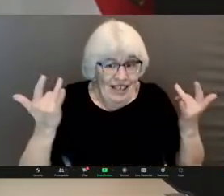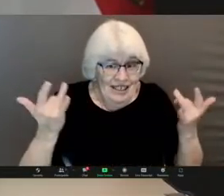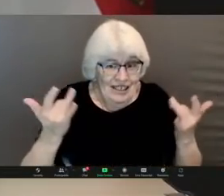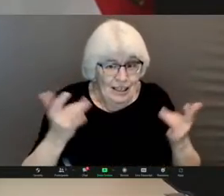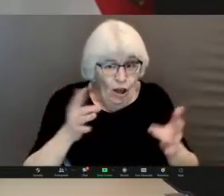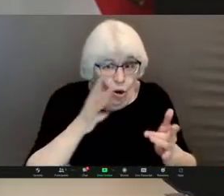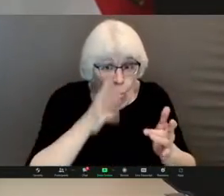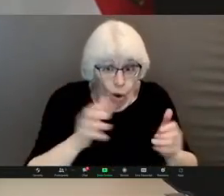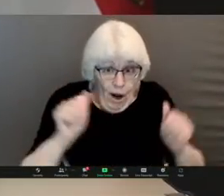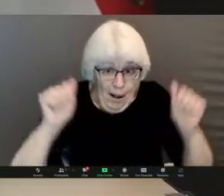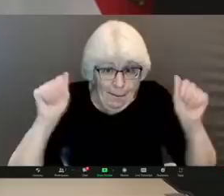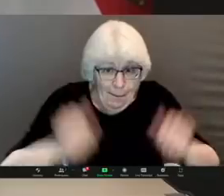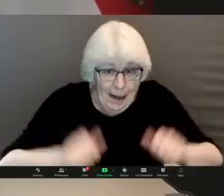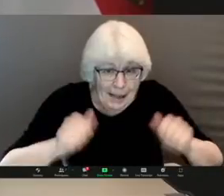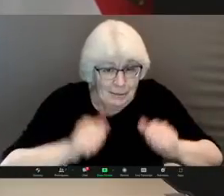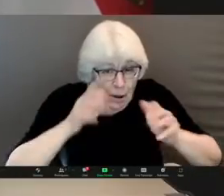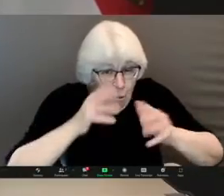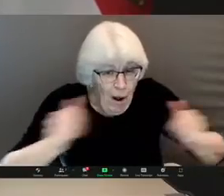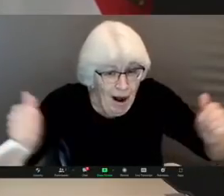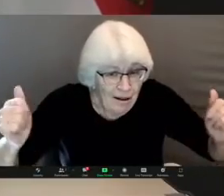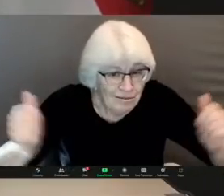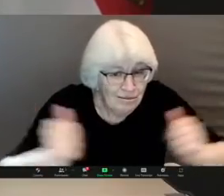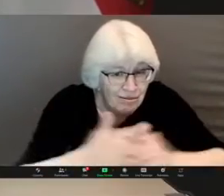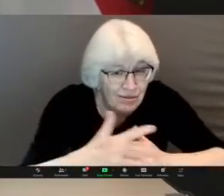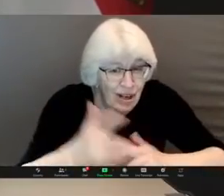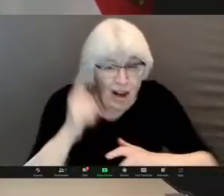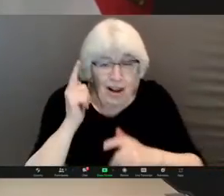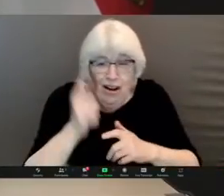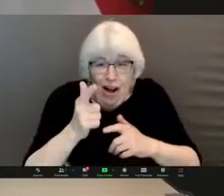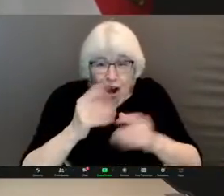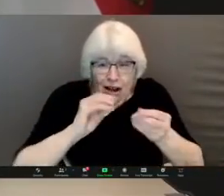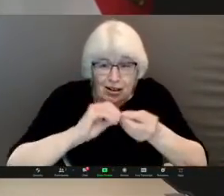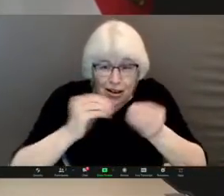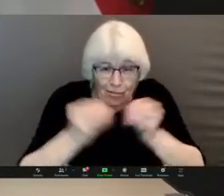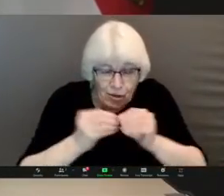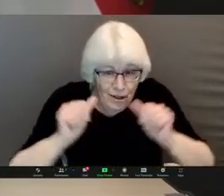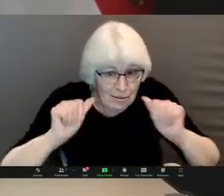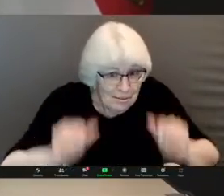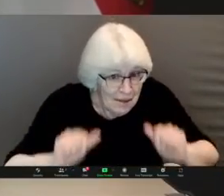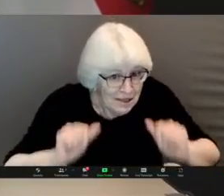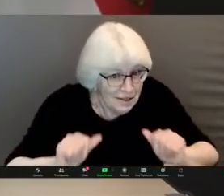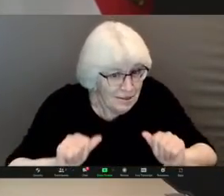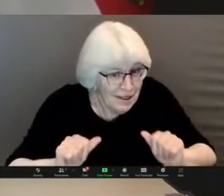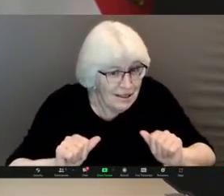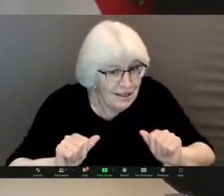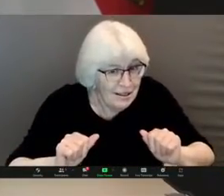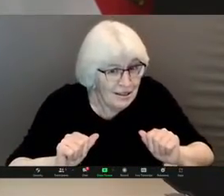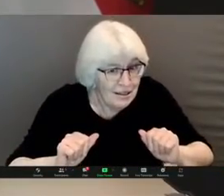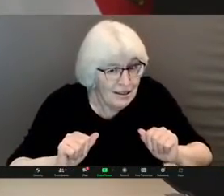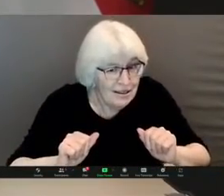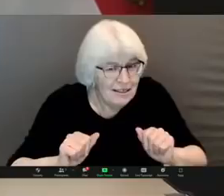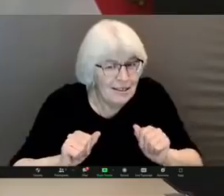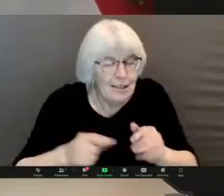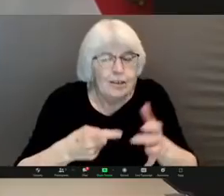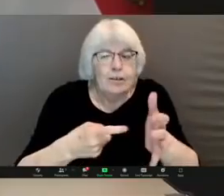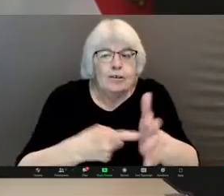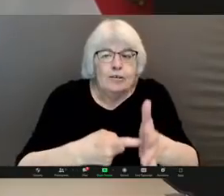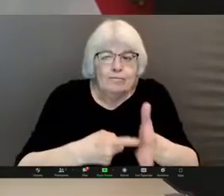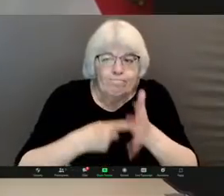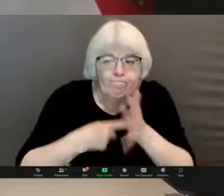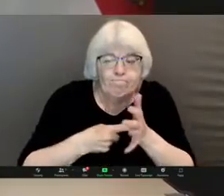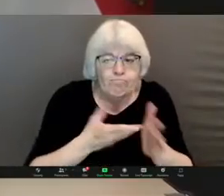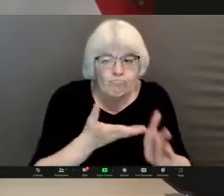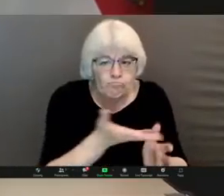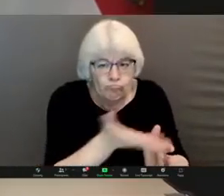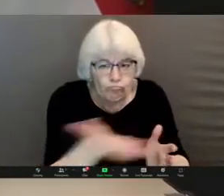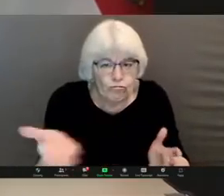going to need to demonstrate proof of vaccine. You said it a little bit more articulately than